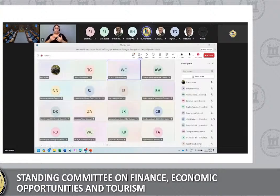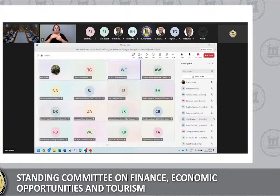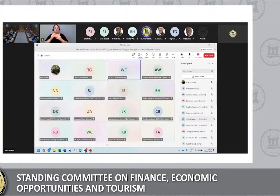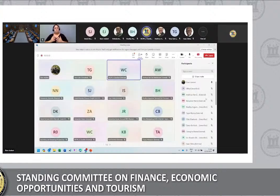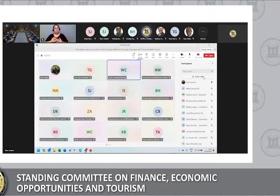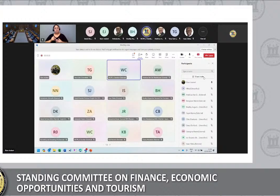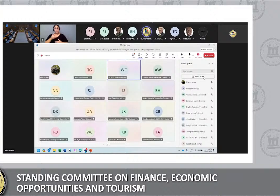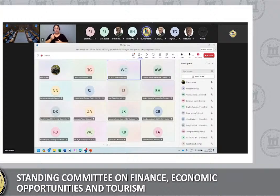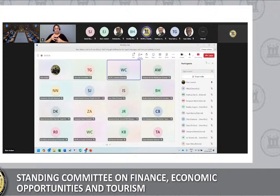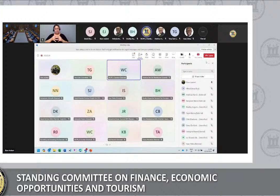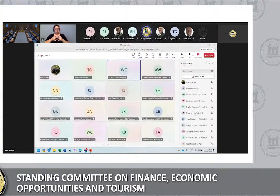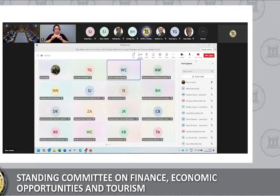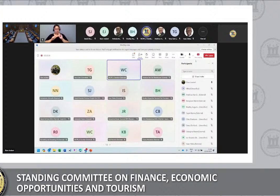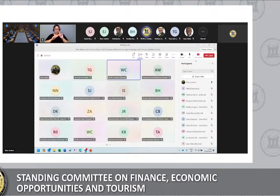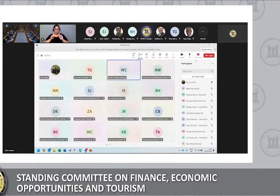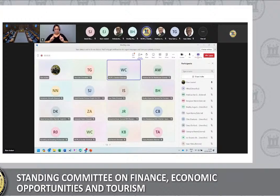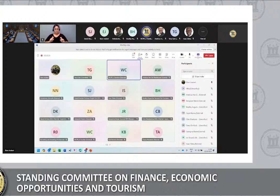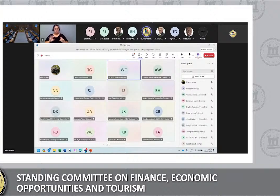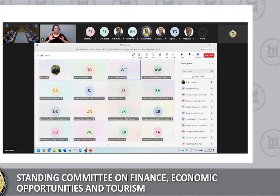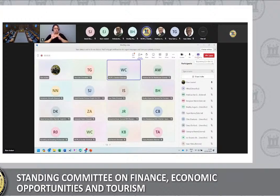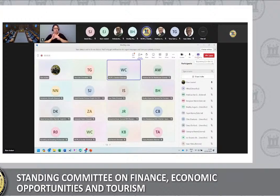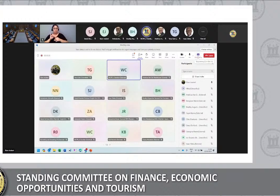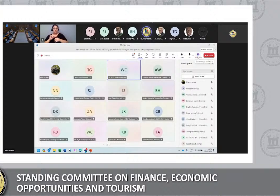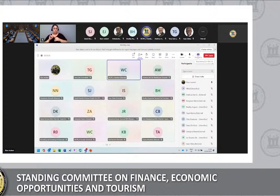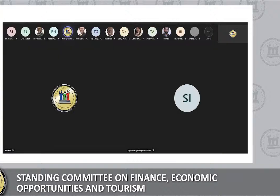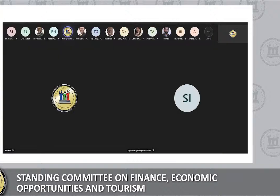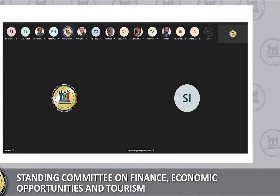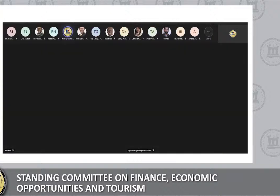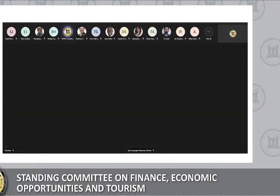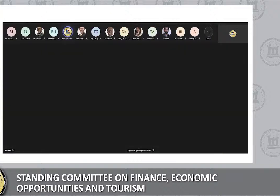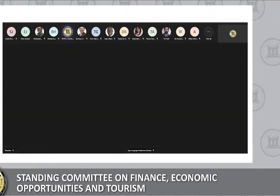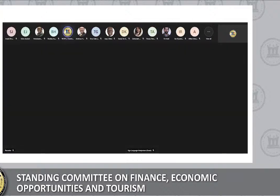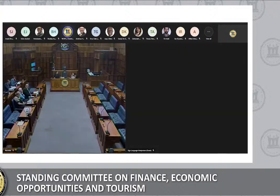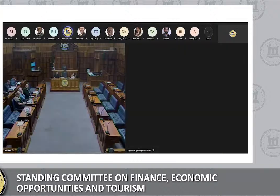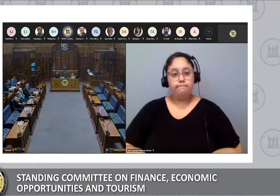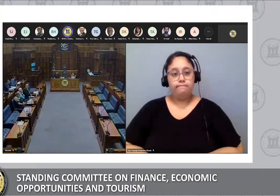members do you have any questions with regards to the